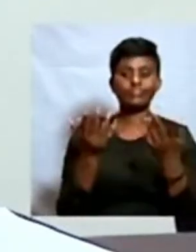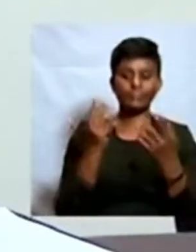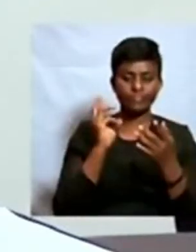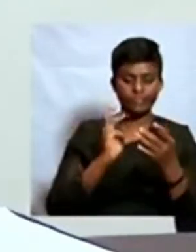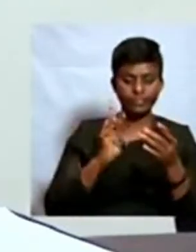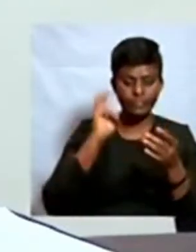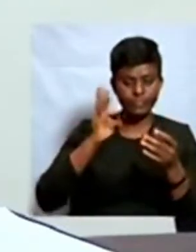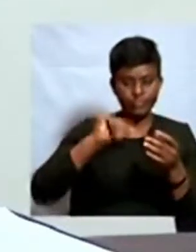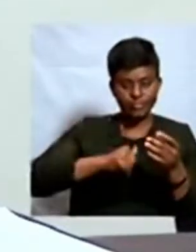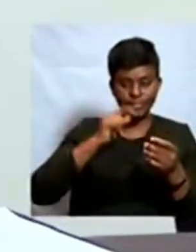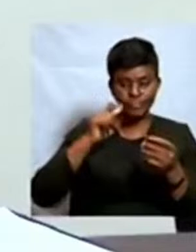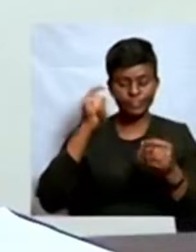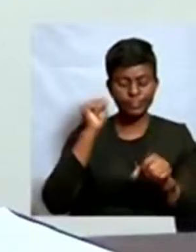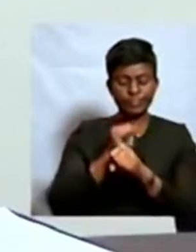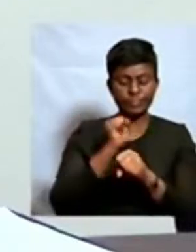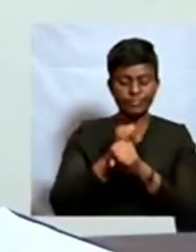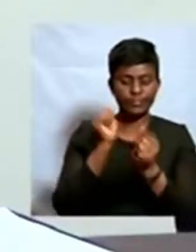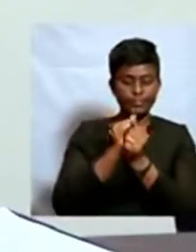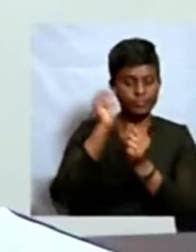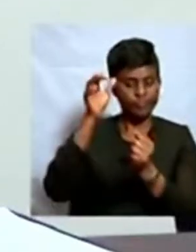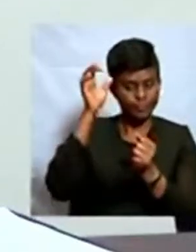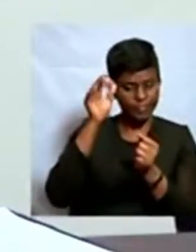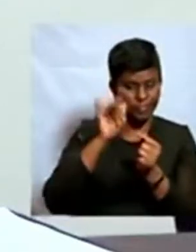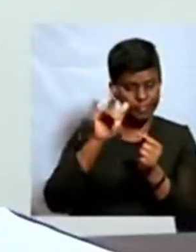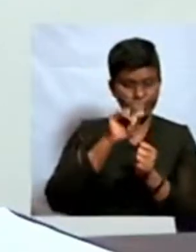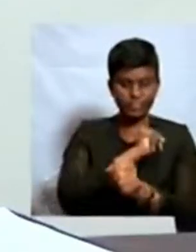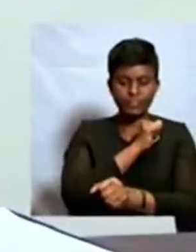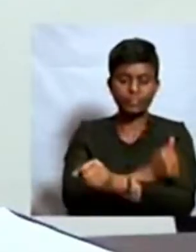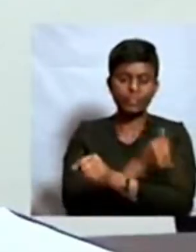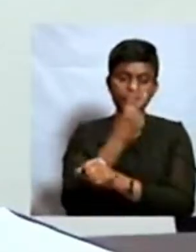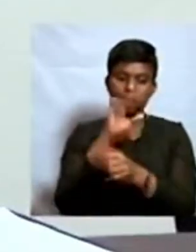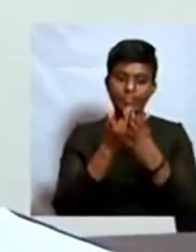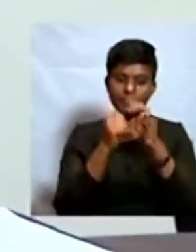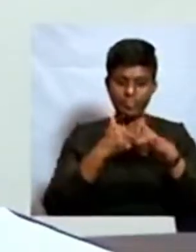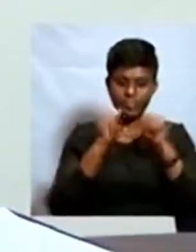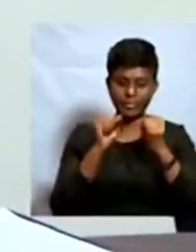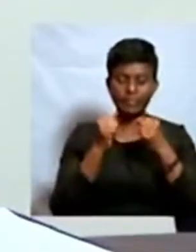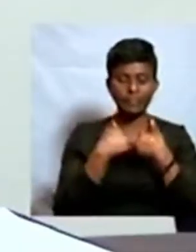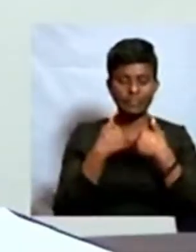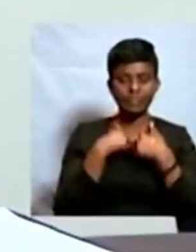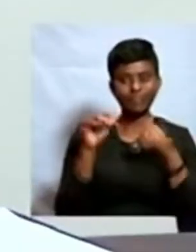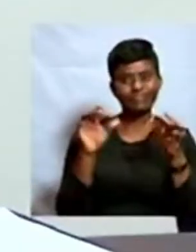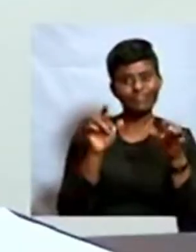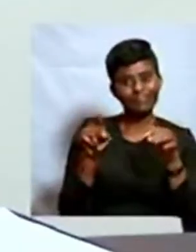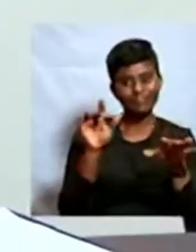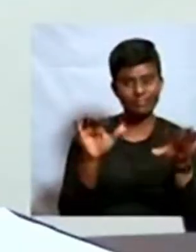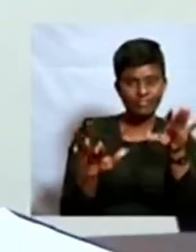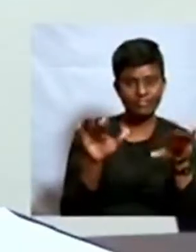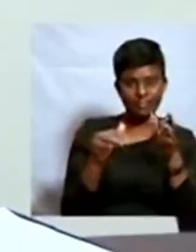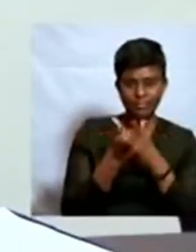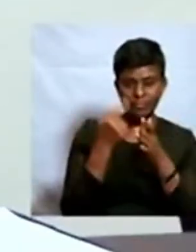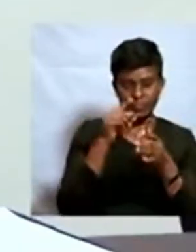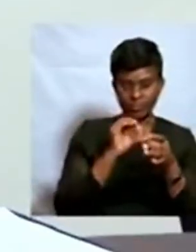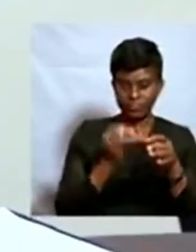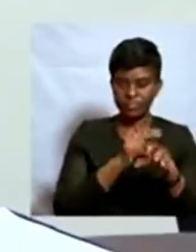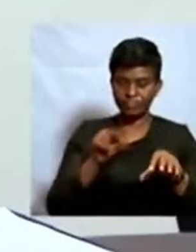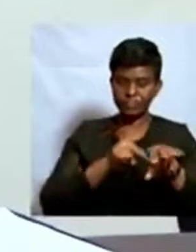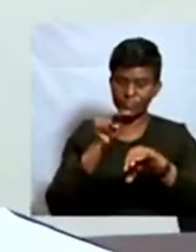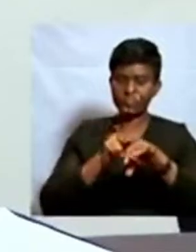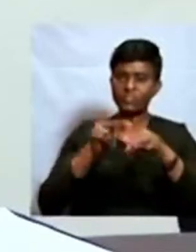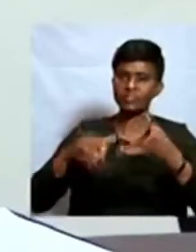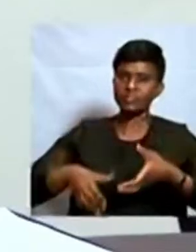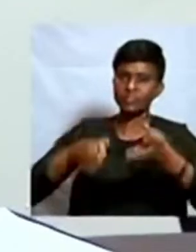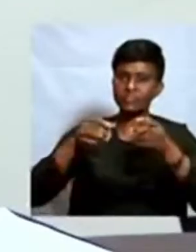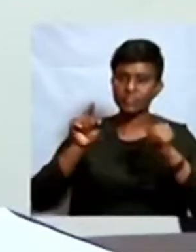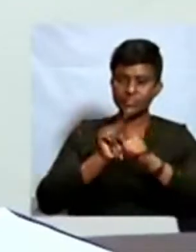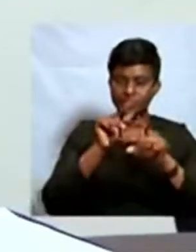need to work with our civil aviation authorities to see how we can have that bilateral balance for our national carrier.